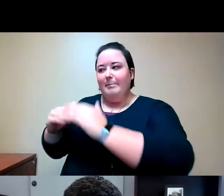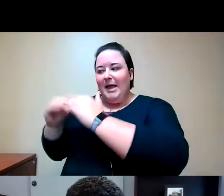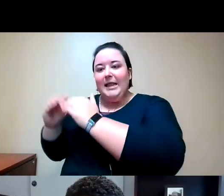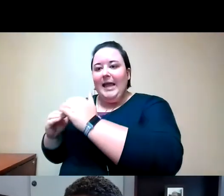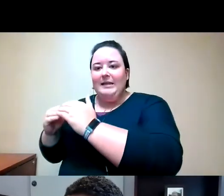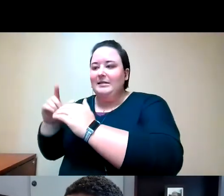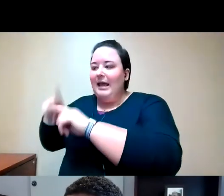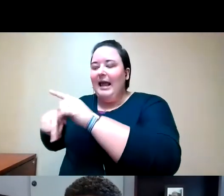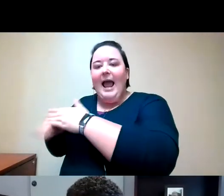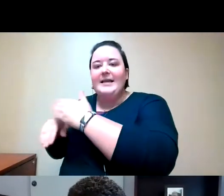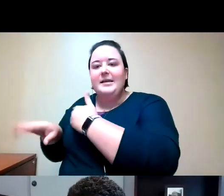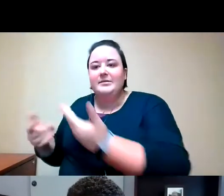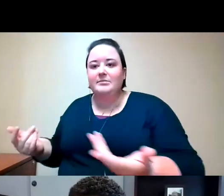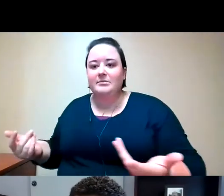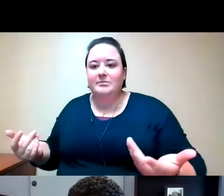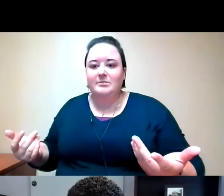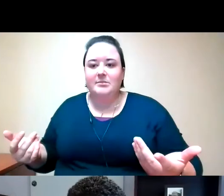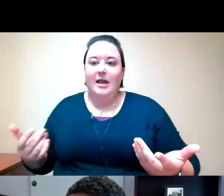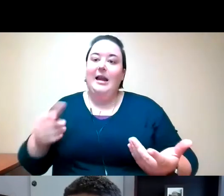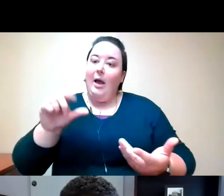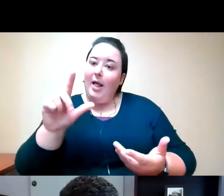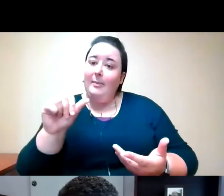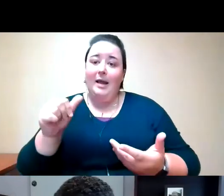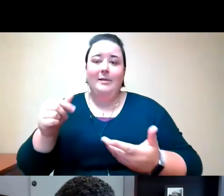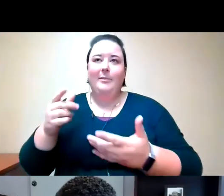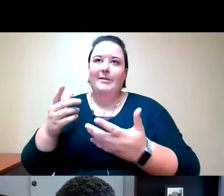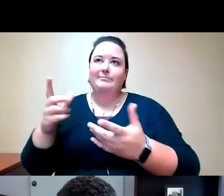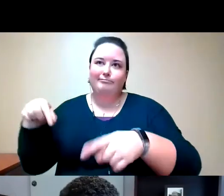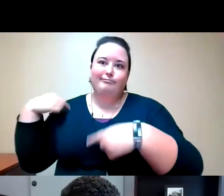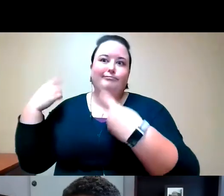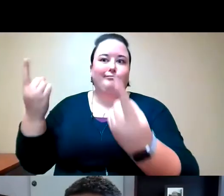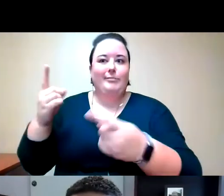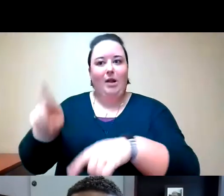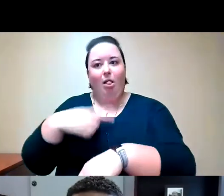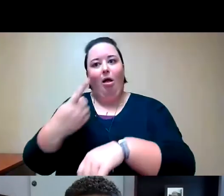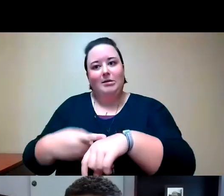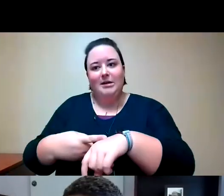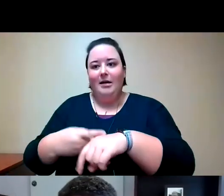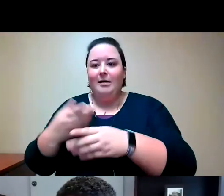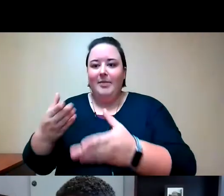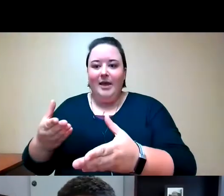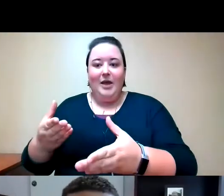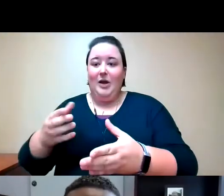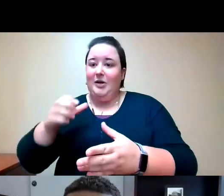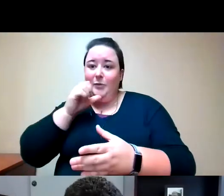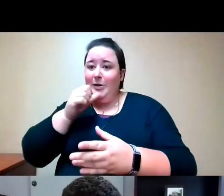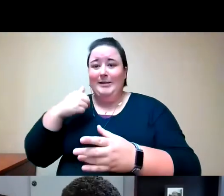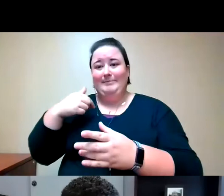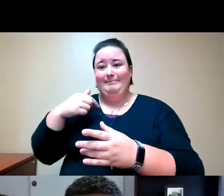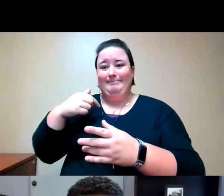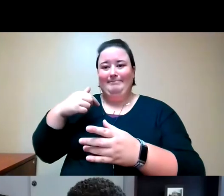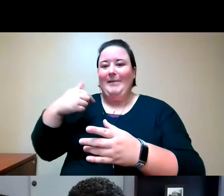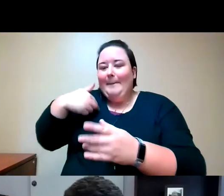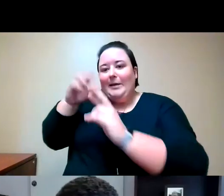Alabama has been around for a very long time and they're an amazing program. I've said this to them directly. I have no disrespect for them at all. And